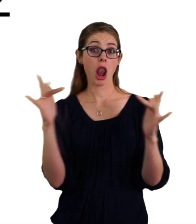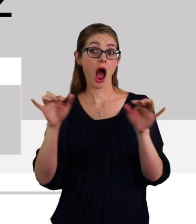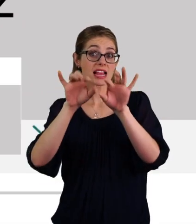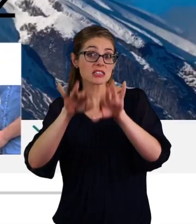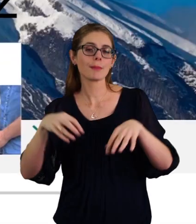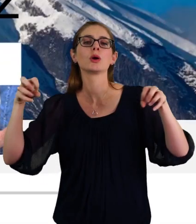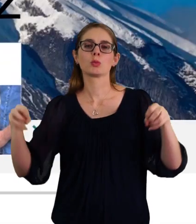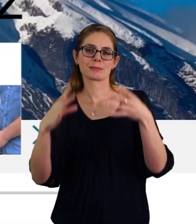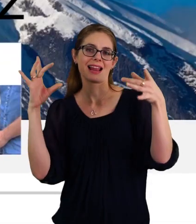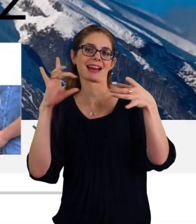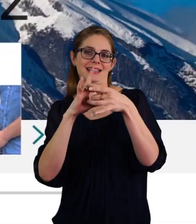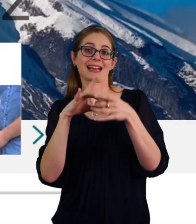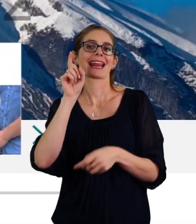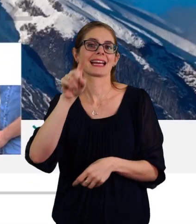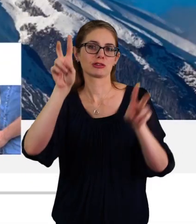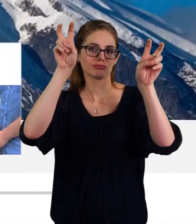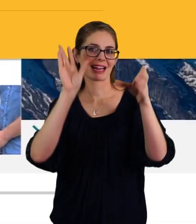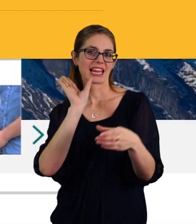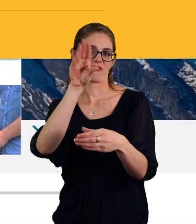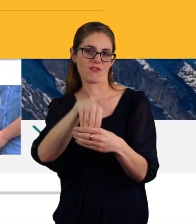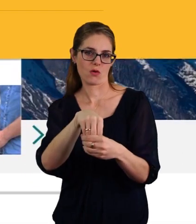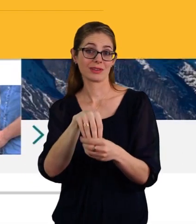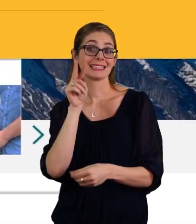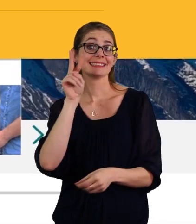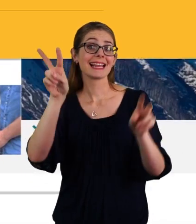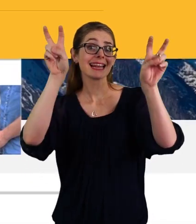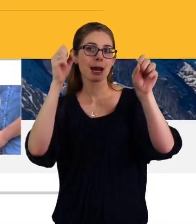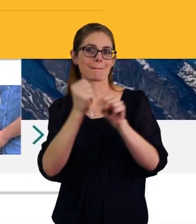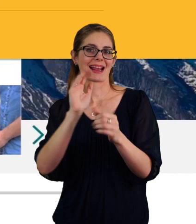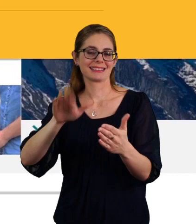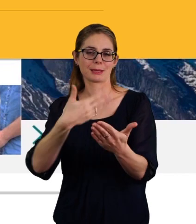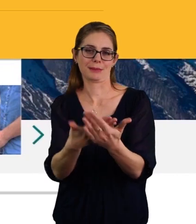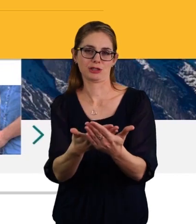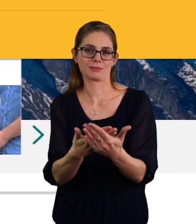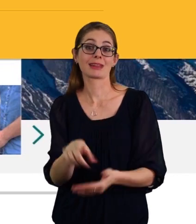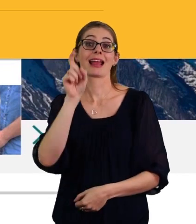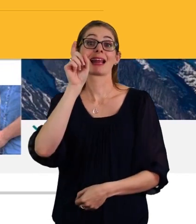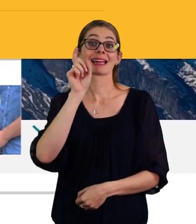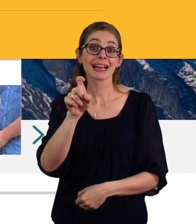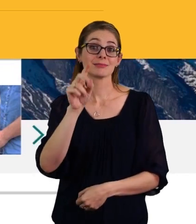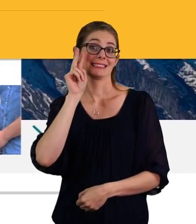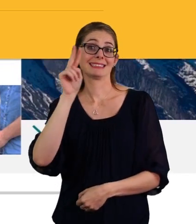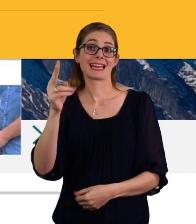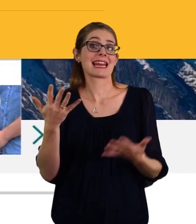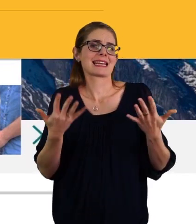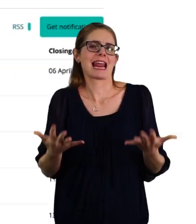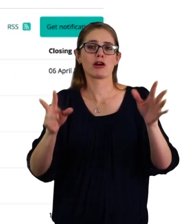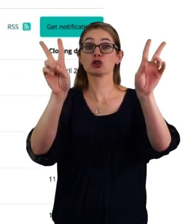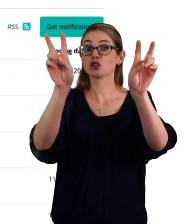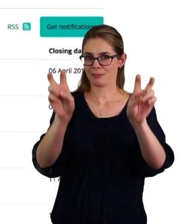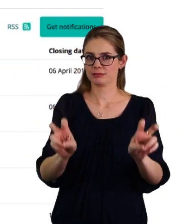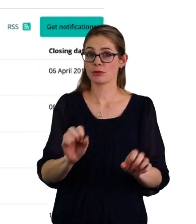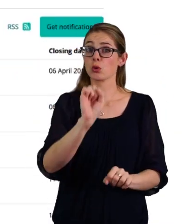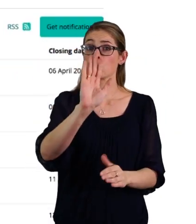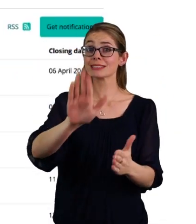head online to www.parliament.nz. Open up the tab labelled Get Involved. From there, you'll see a drop-down saying Make a